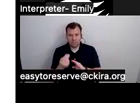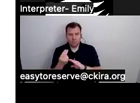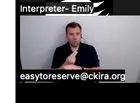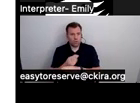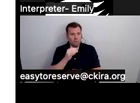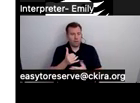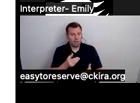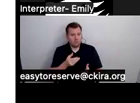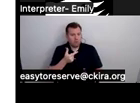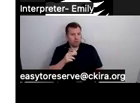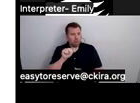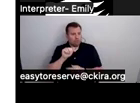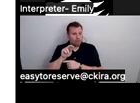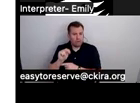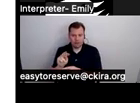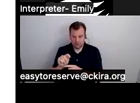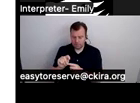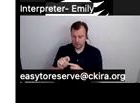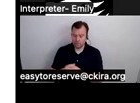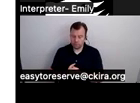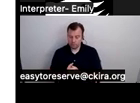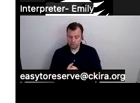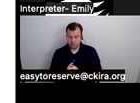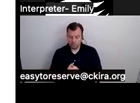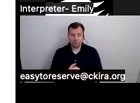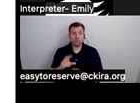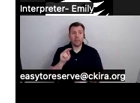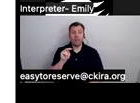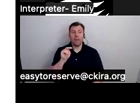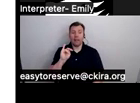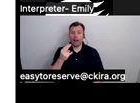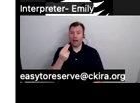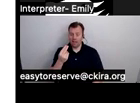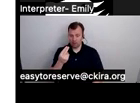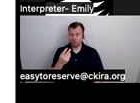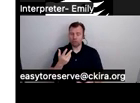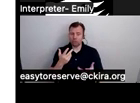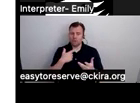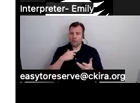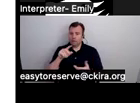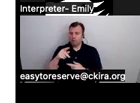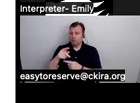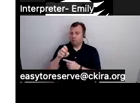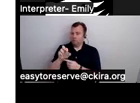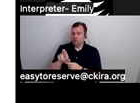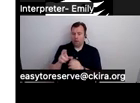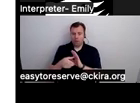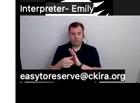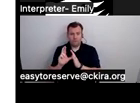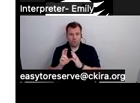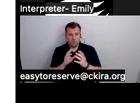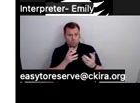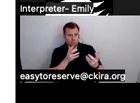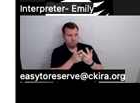earlier, I'm going to talk a little bit about some things that are happening at NIH to improve the peer review process. And I'll go through this